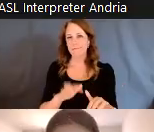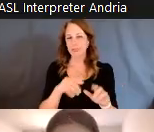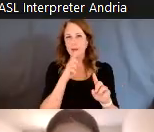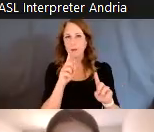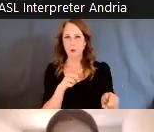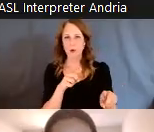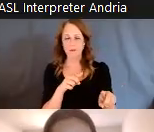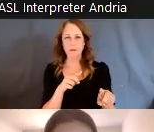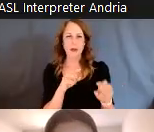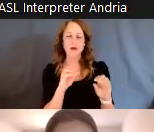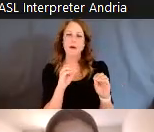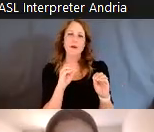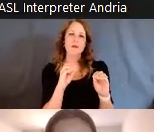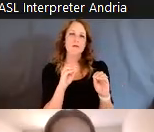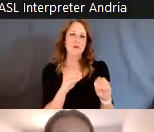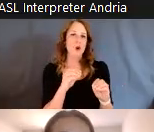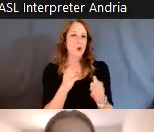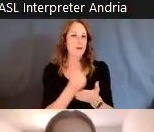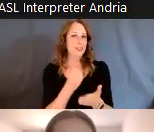no official police report,